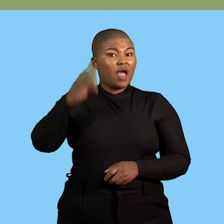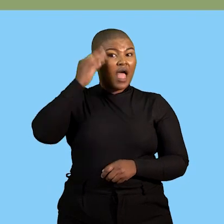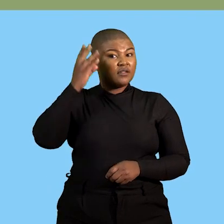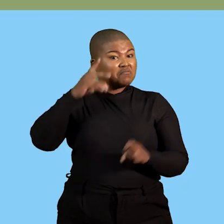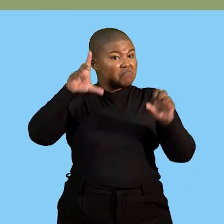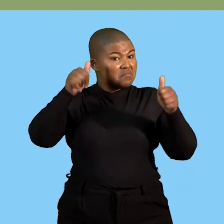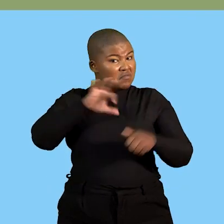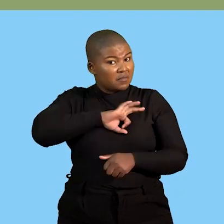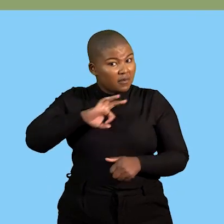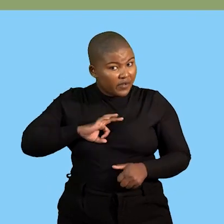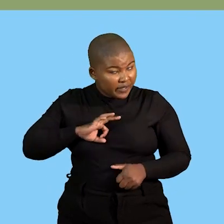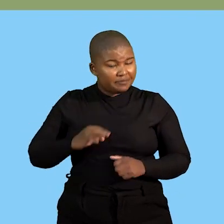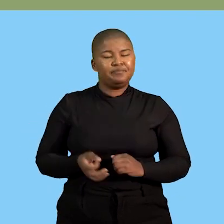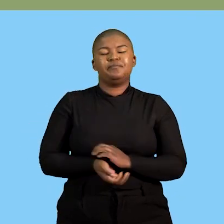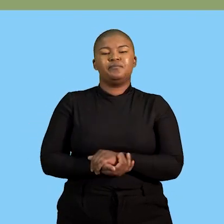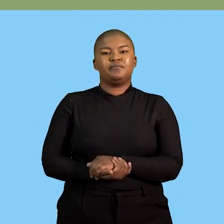employee